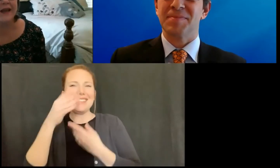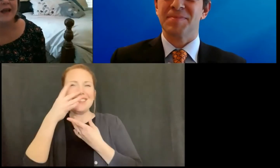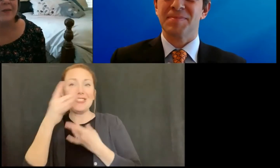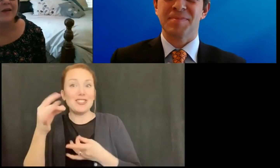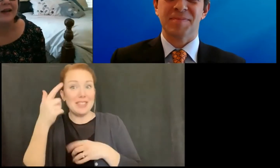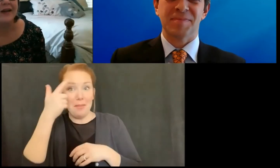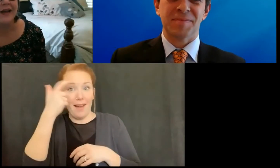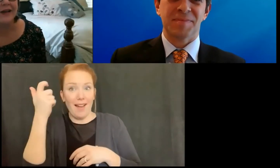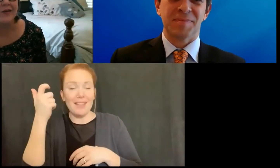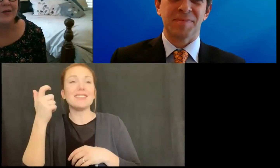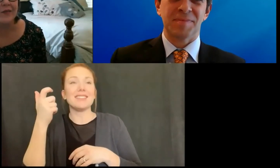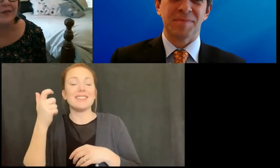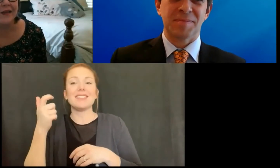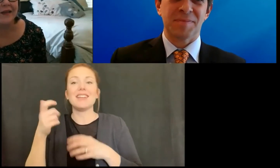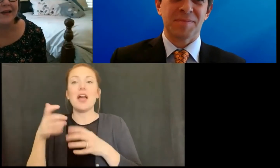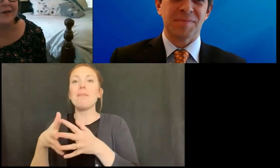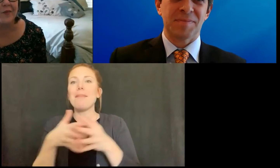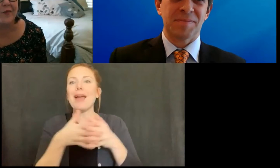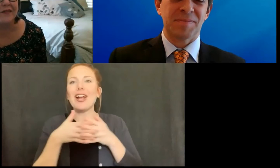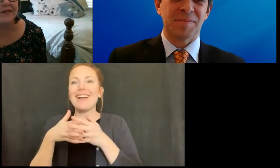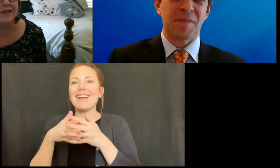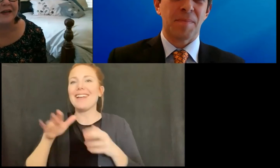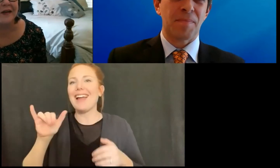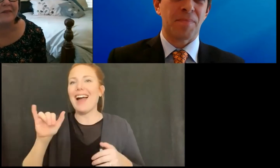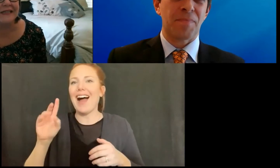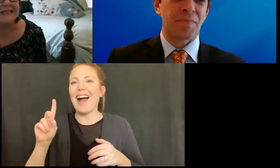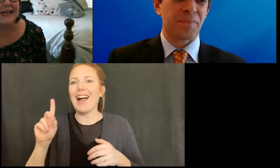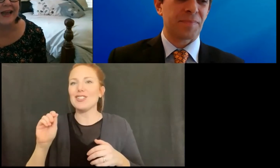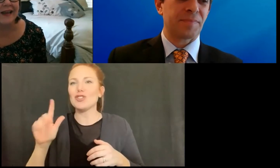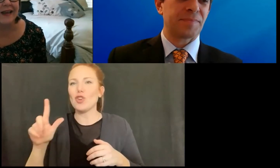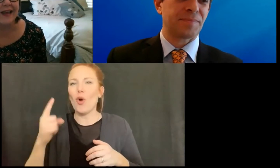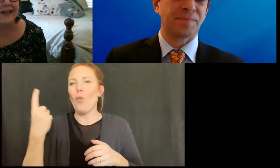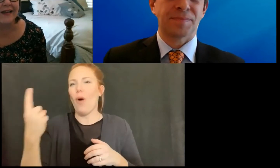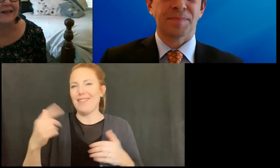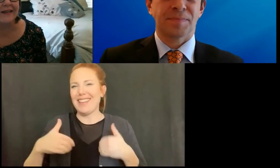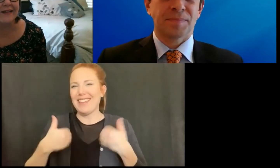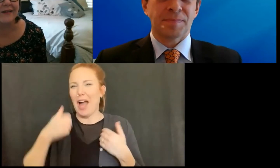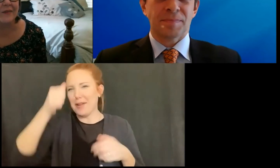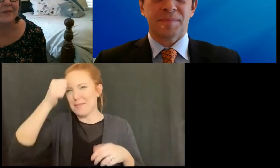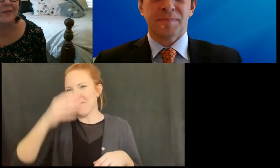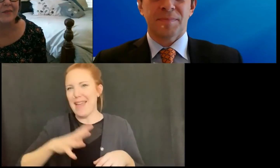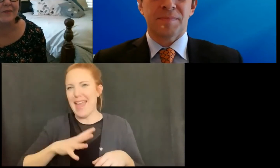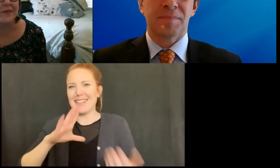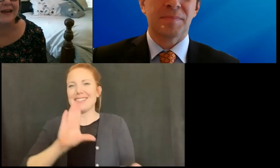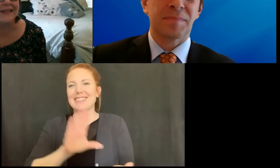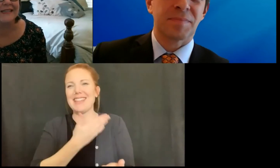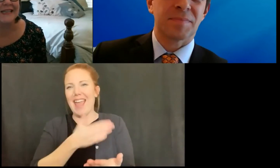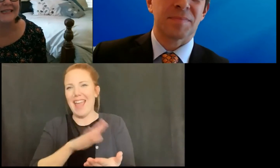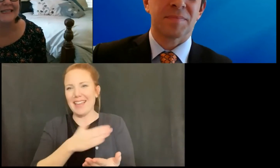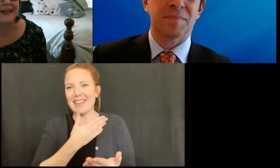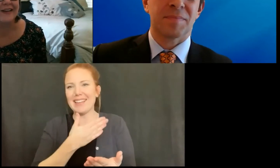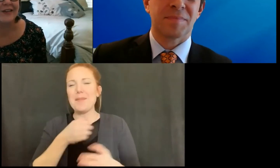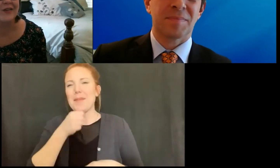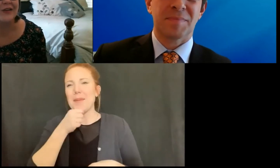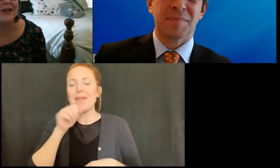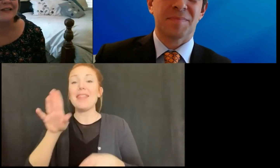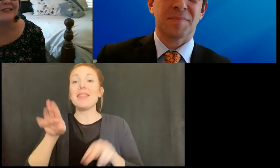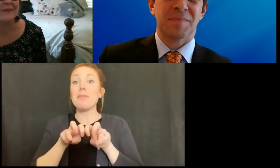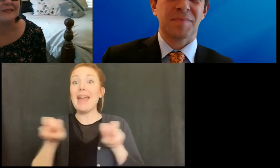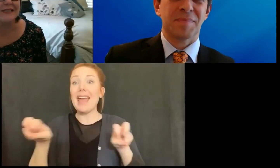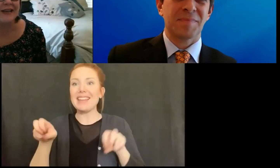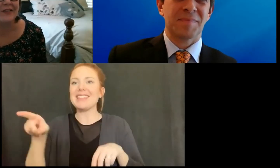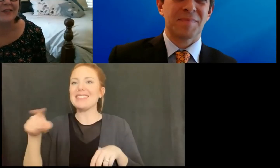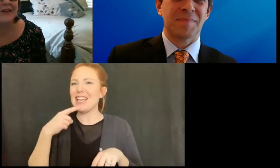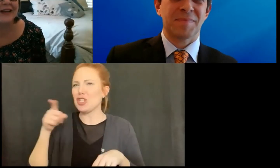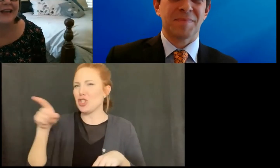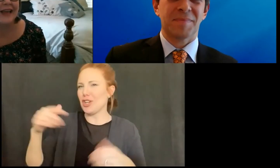because American Idol, one of the young men sang, and the panelists, they said, "You're a young